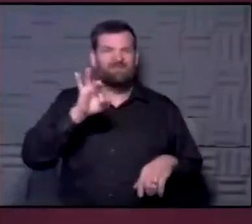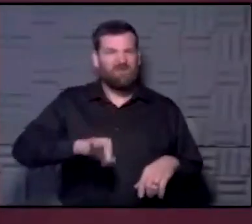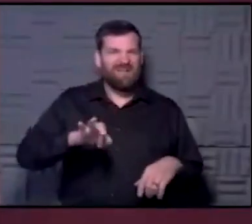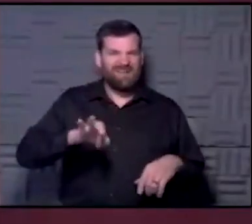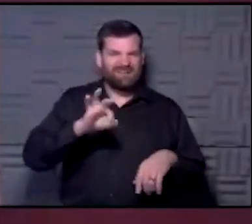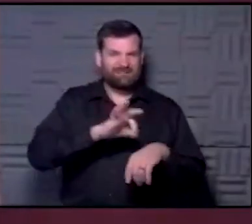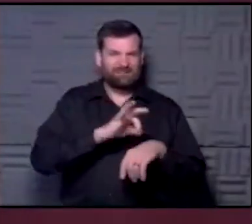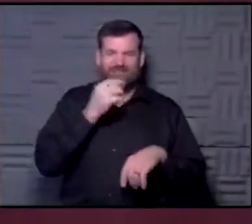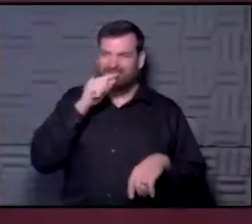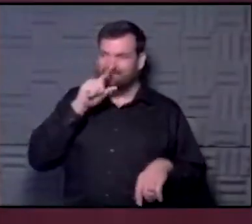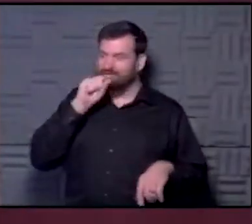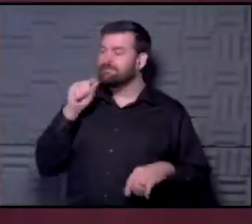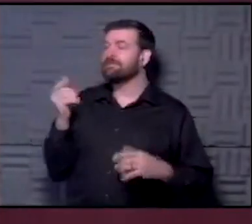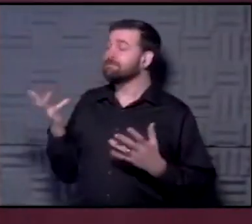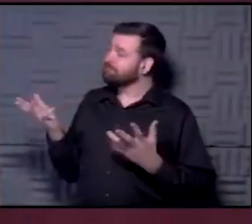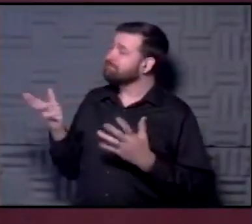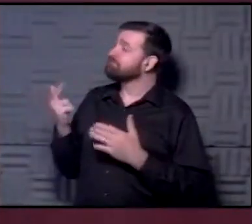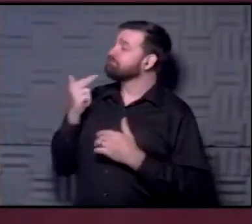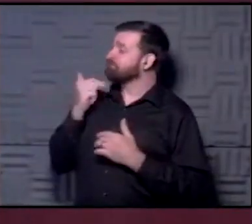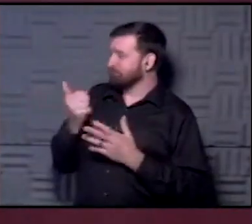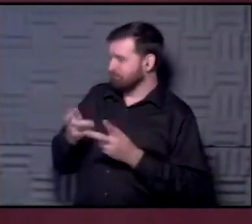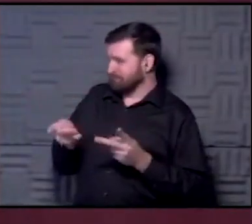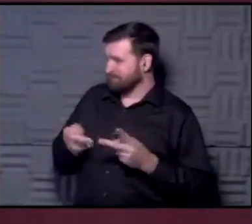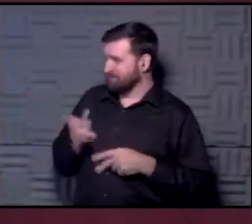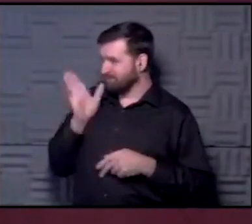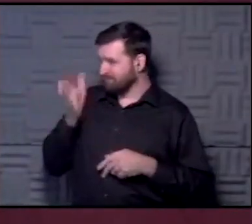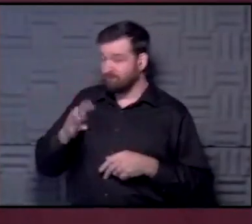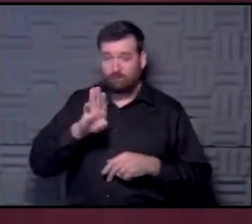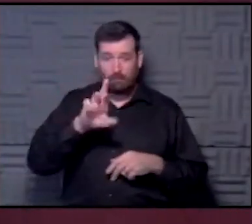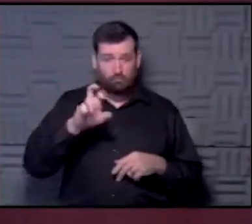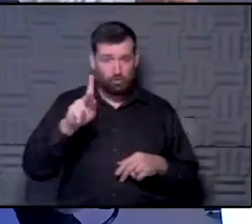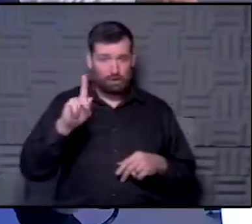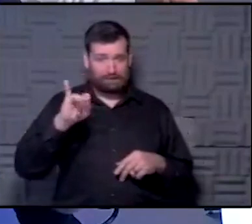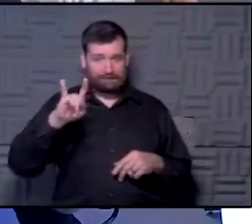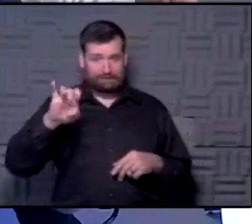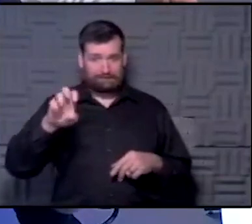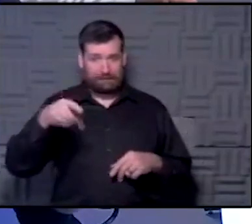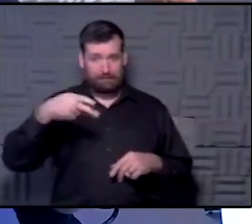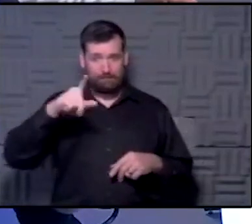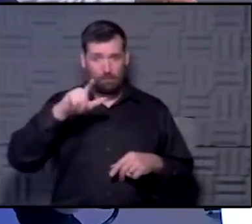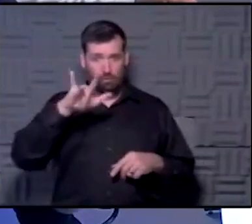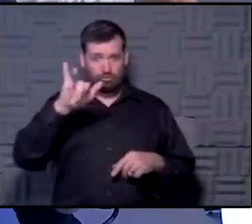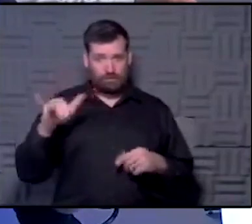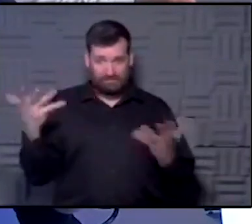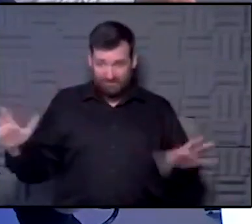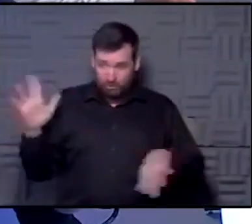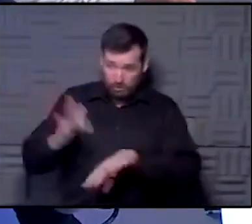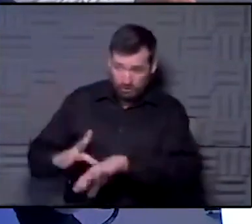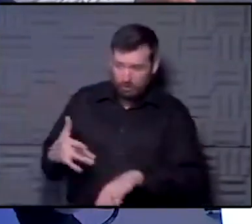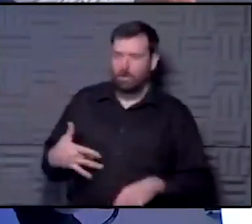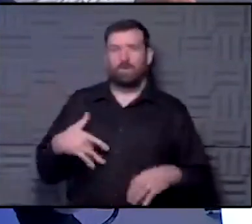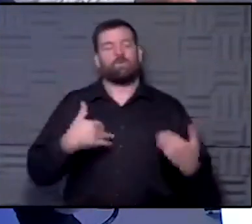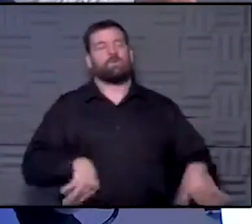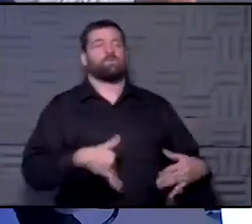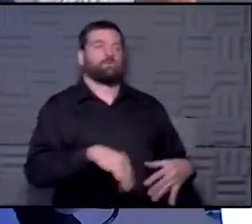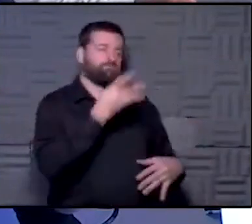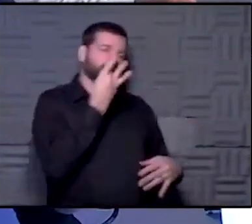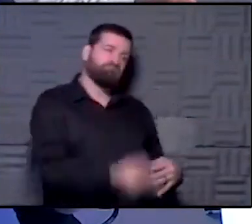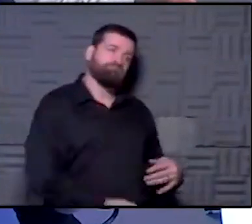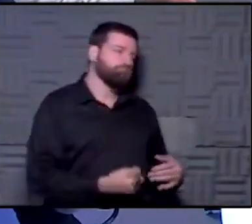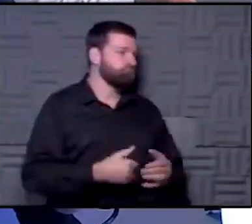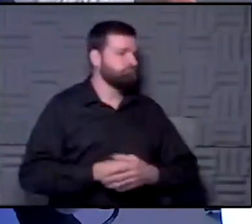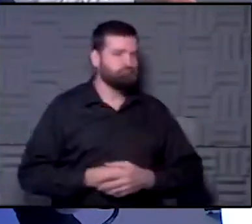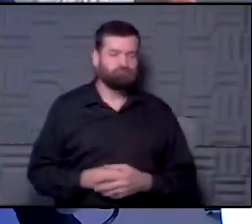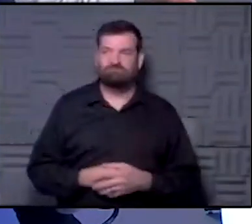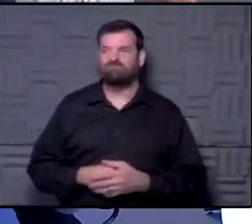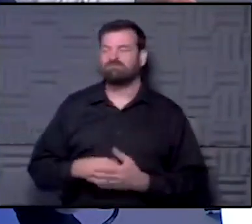think they might have a little place. Maybe we'll talk about it. Brookside Poultry, have you been there? I have not. Oh my gosh, it is so good. Brookside Poultry. Okay, no, it's kind of a